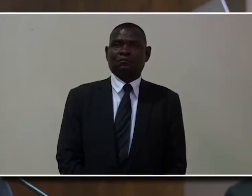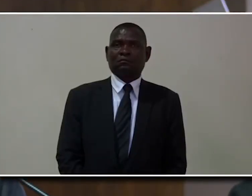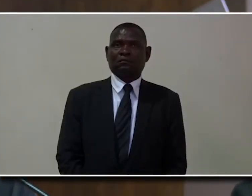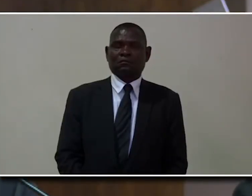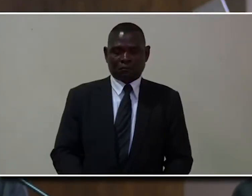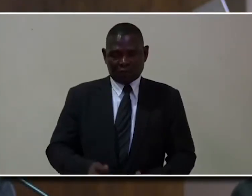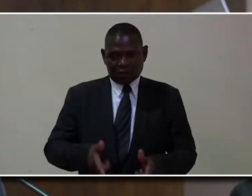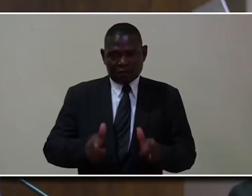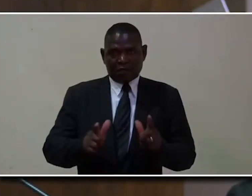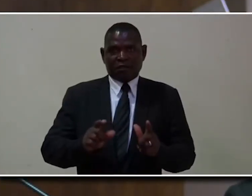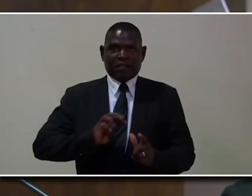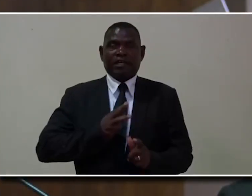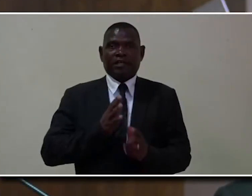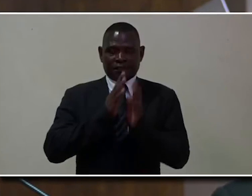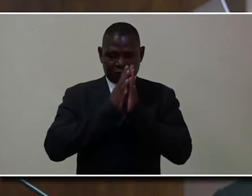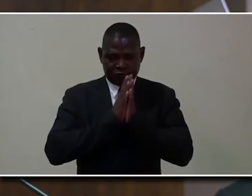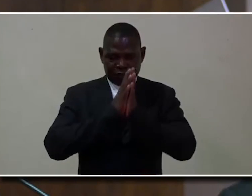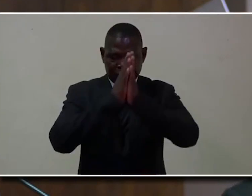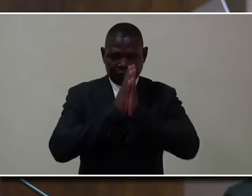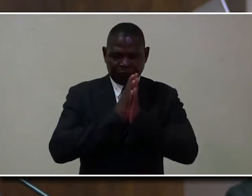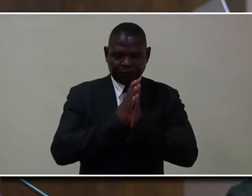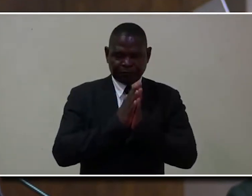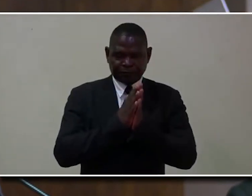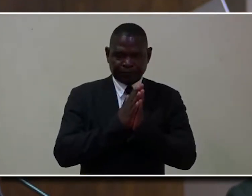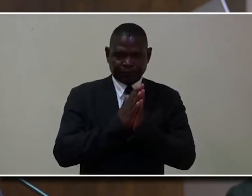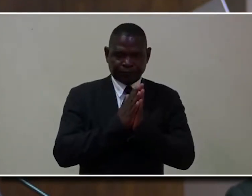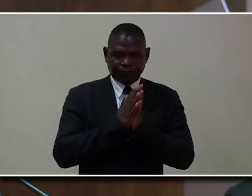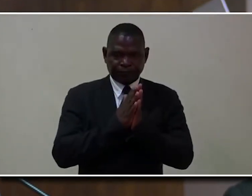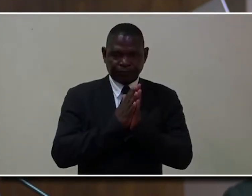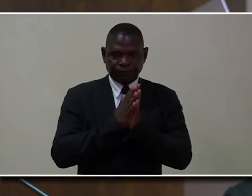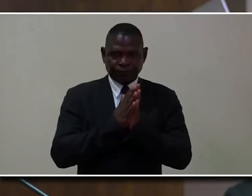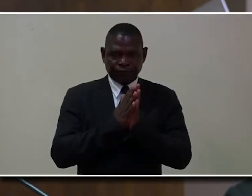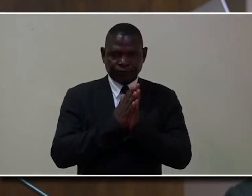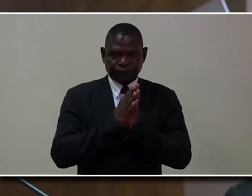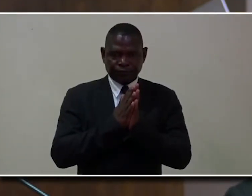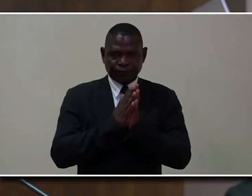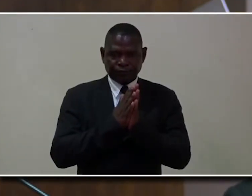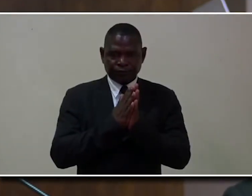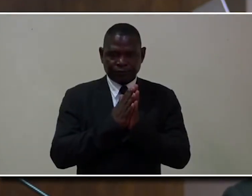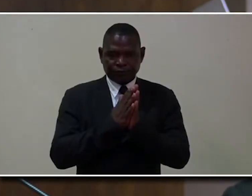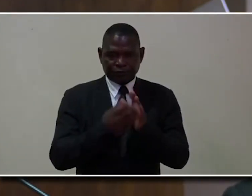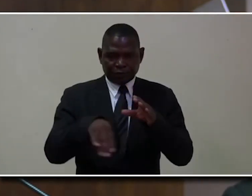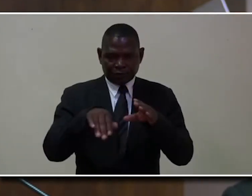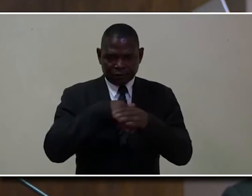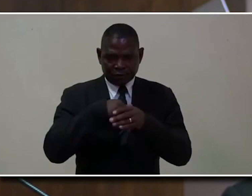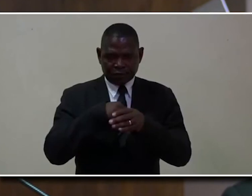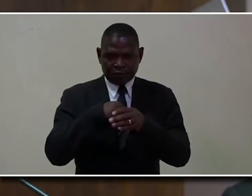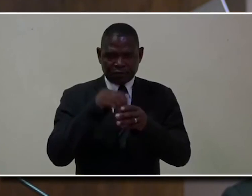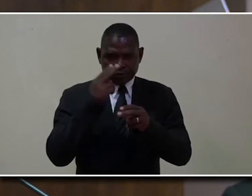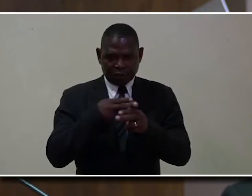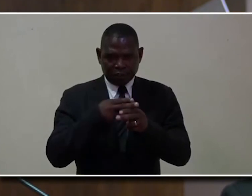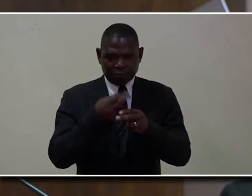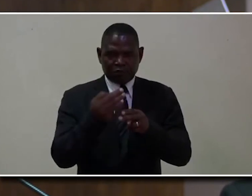Let us pray. Tieni tipempere. In the name of God, the Father, the Son,